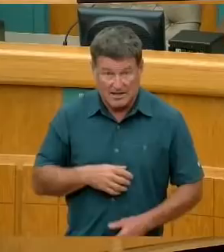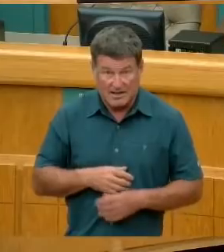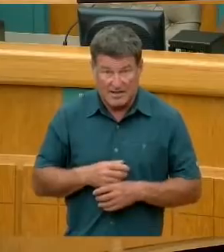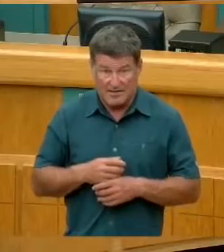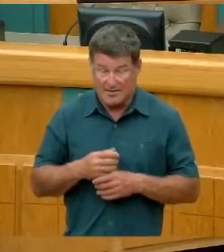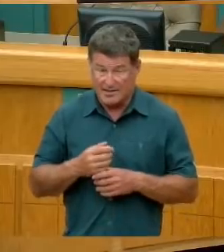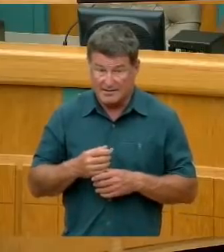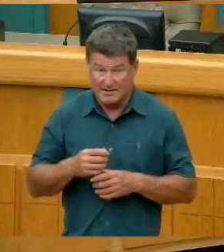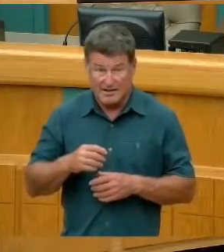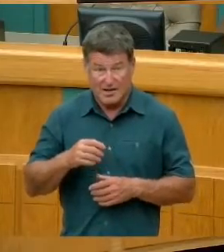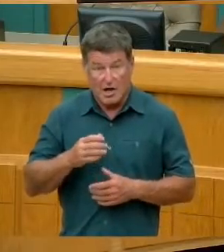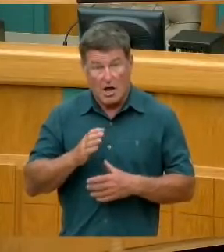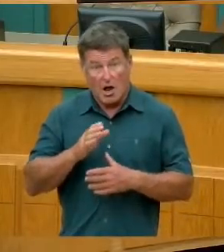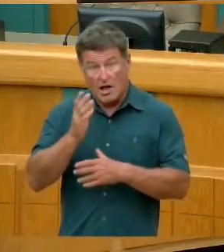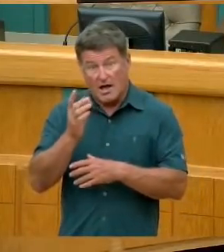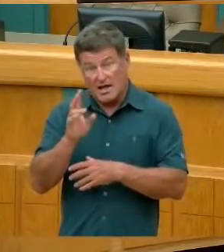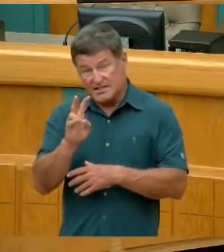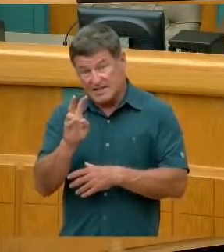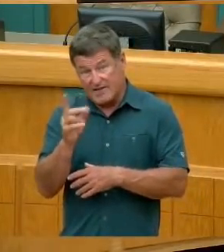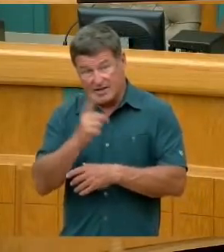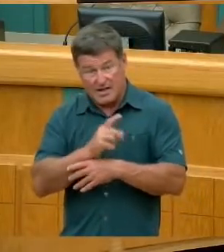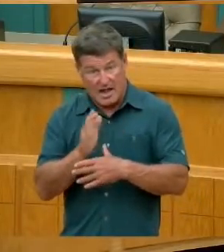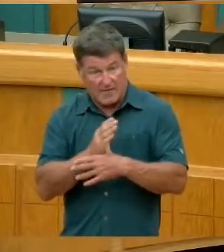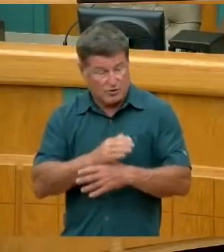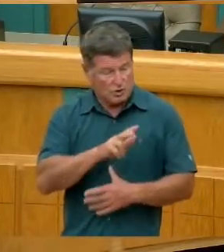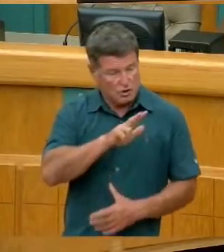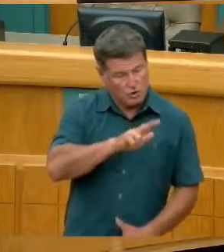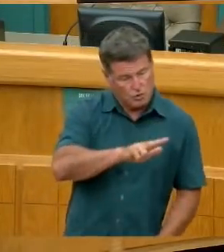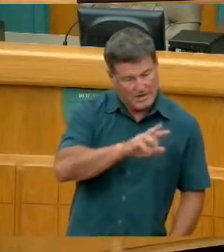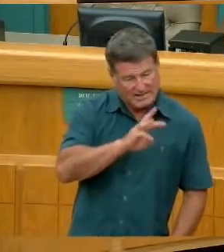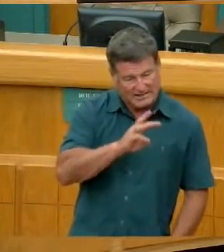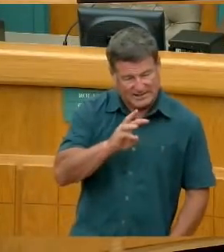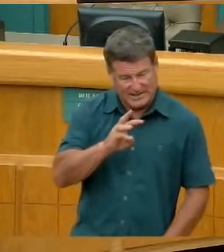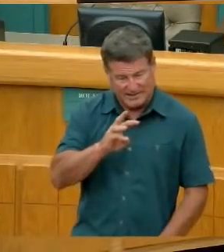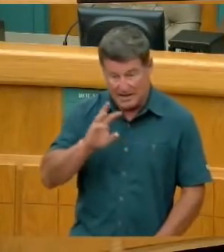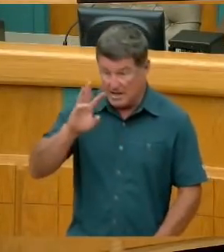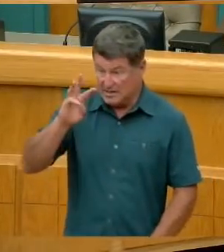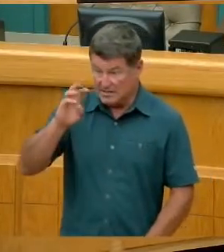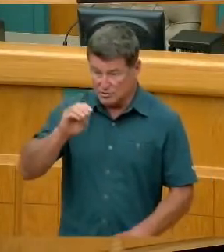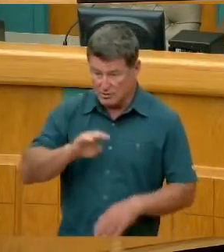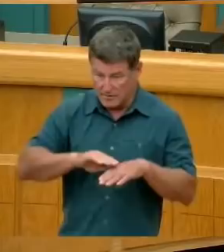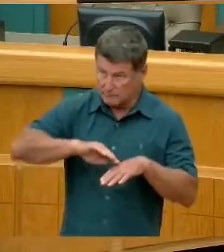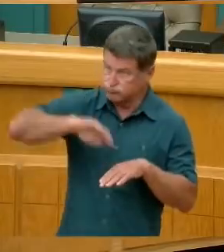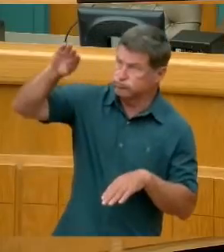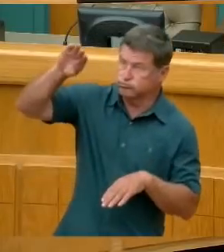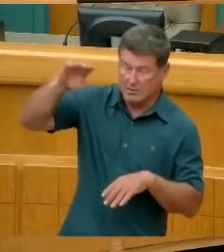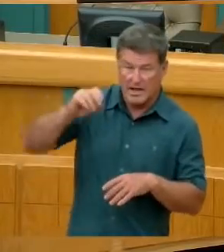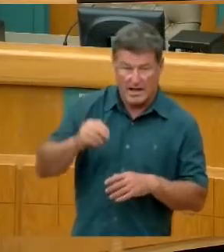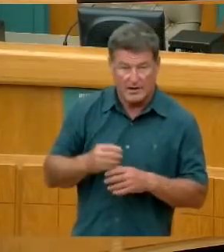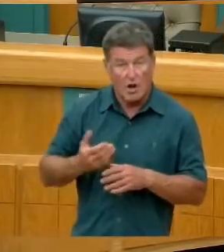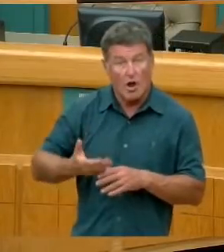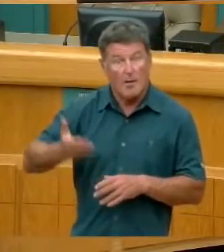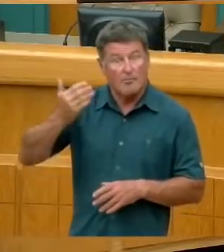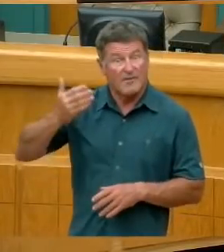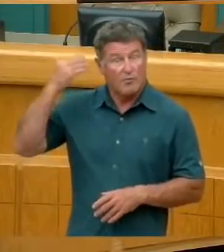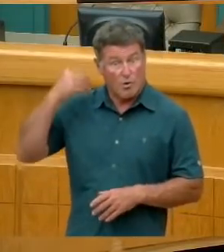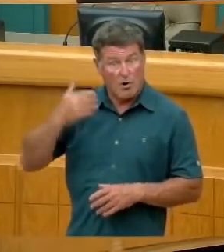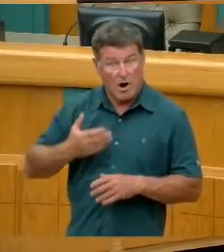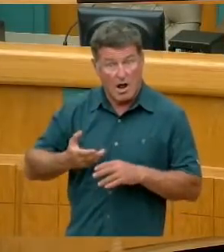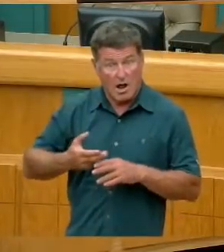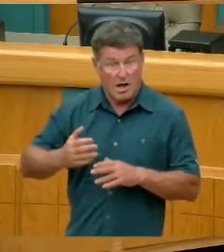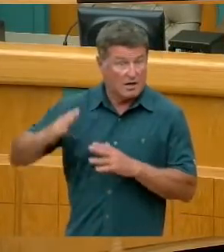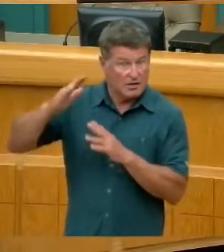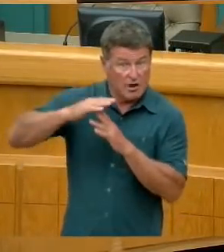is much higher than our 7-day average of 366, and it's higher than